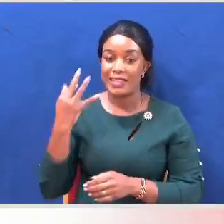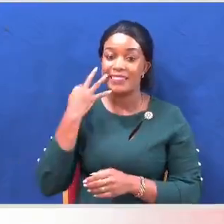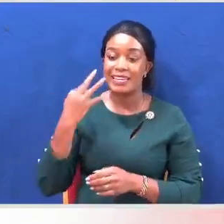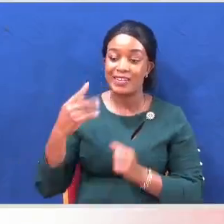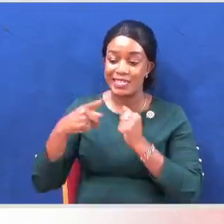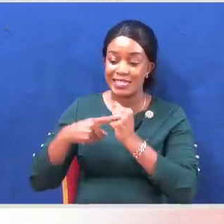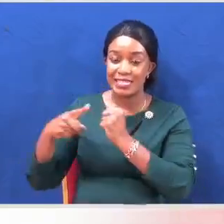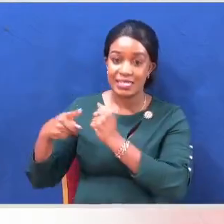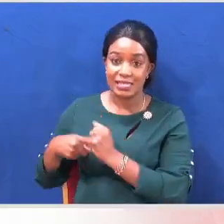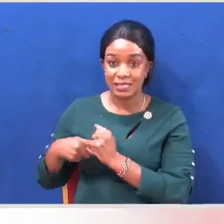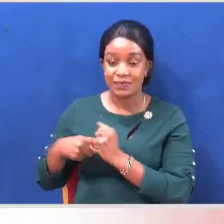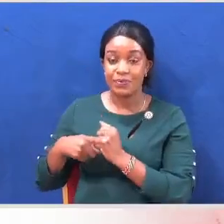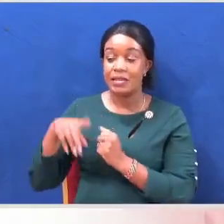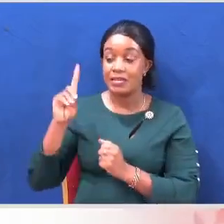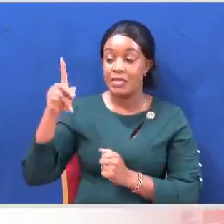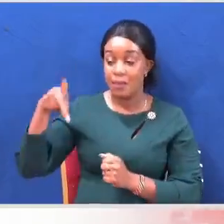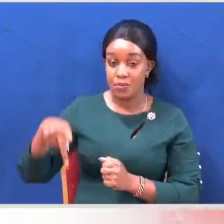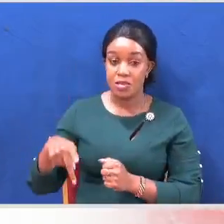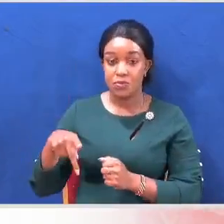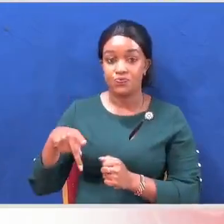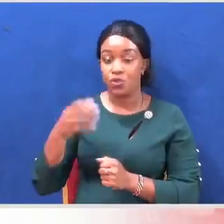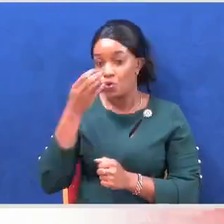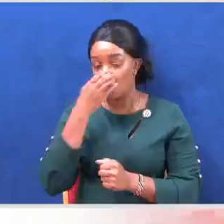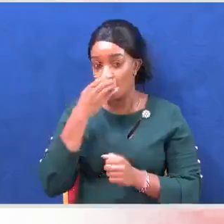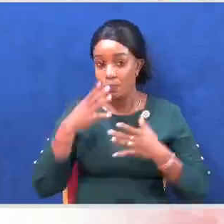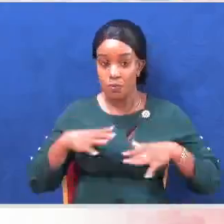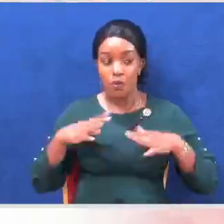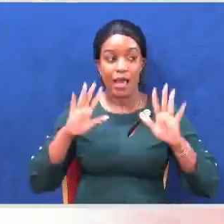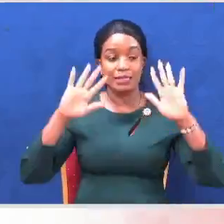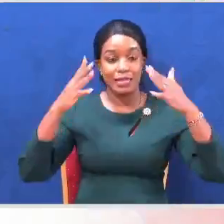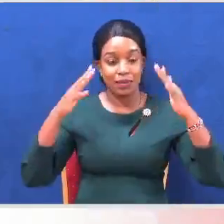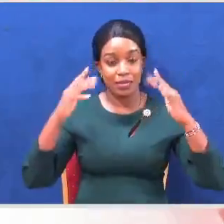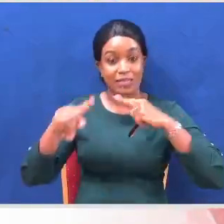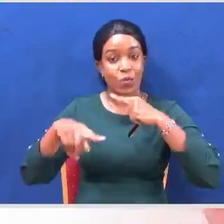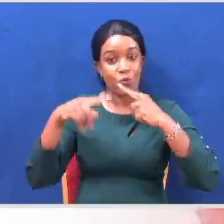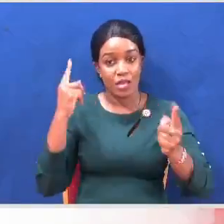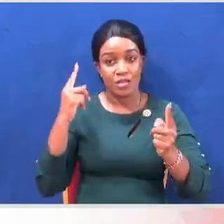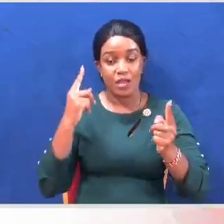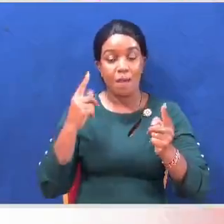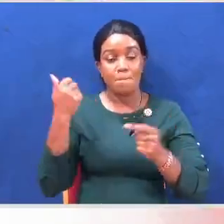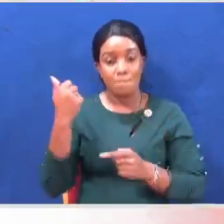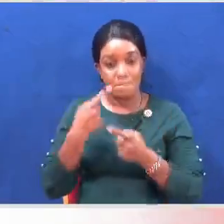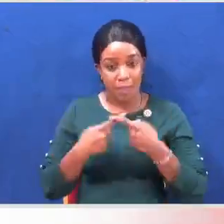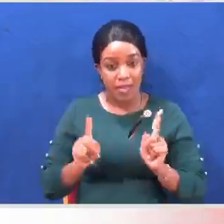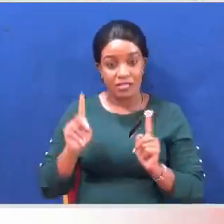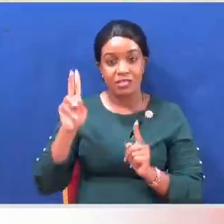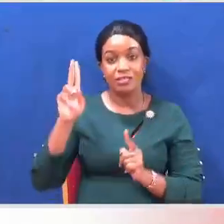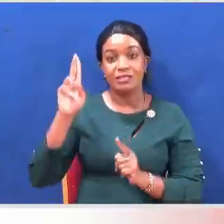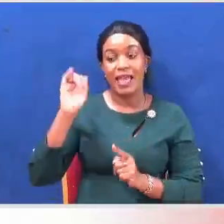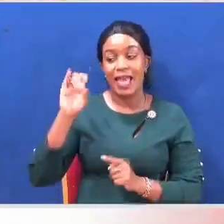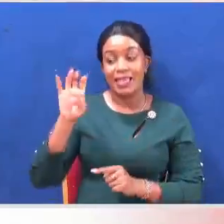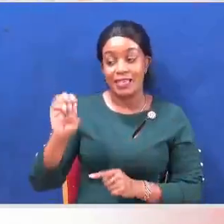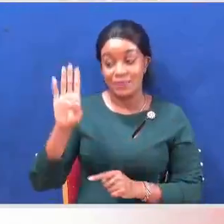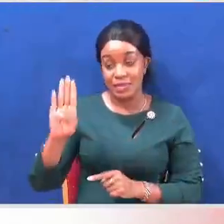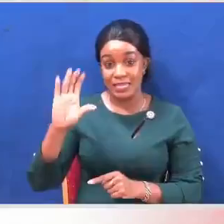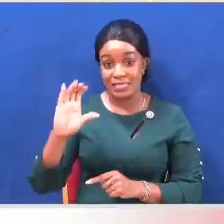1,366. DP Ruto's allies are already celebrating the win, though the Independent Electoral and Boundaries Commission is yet to announce